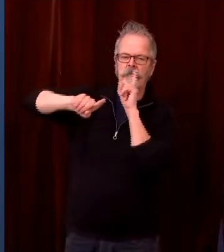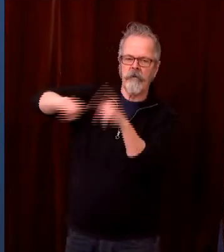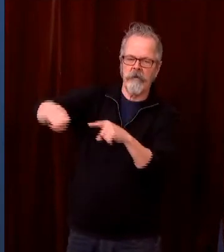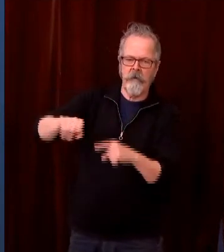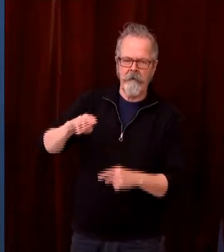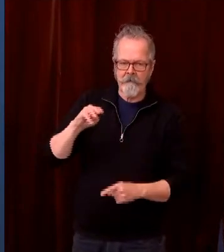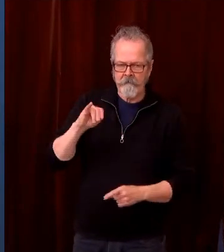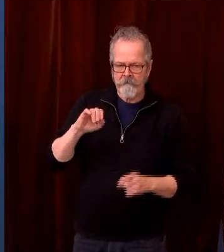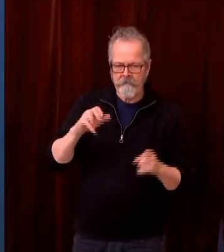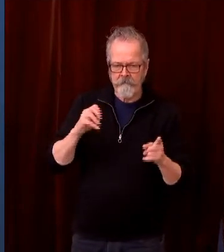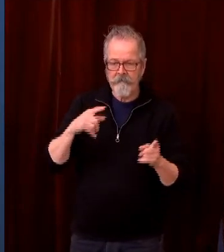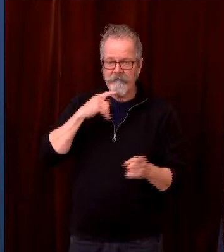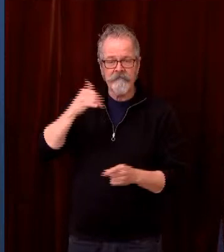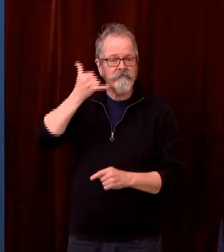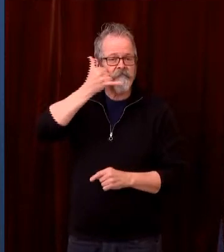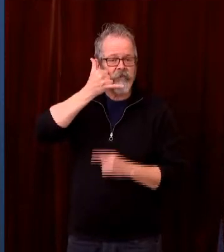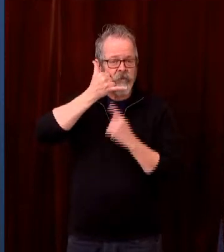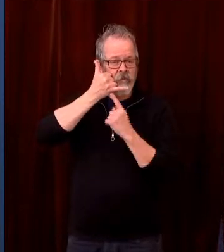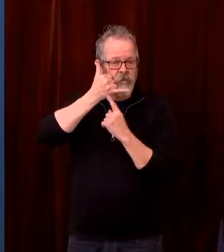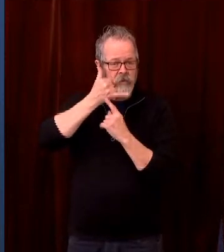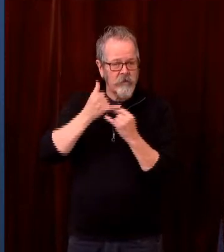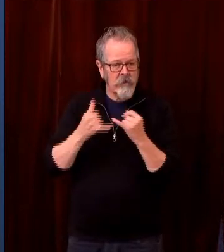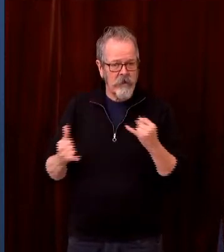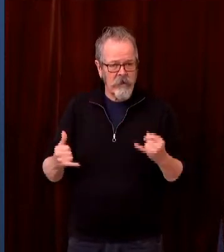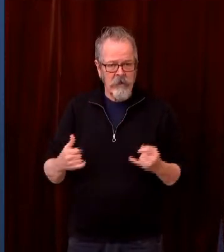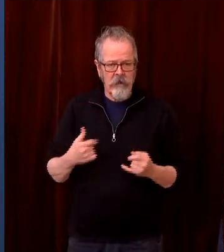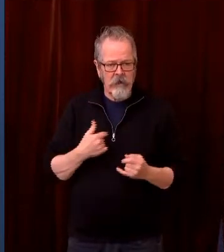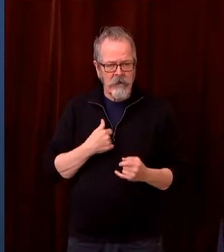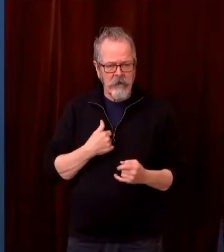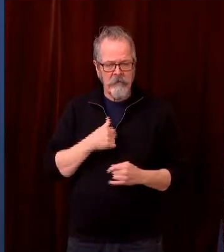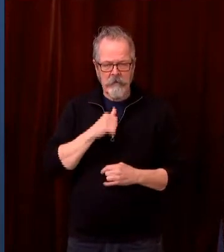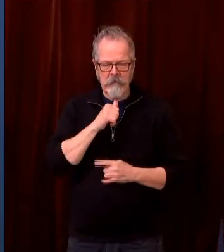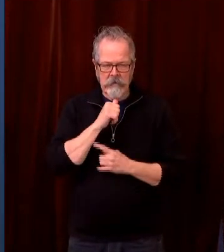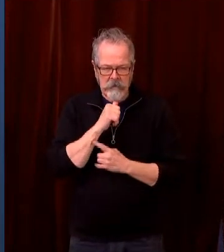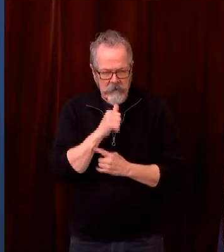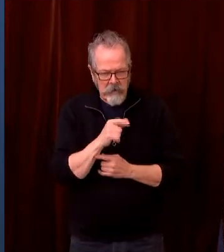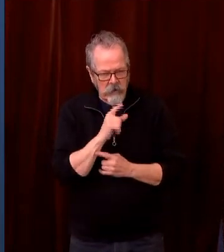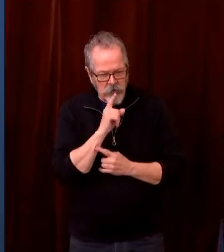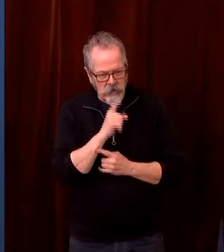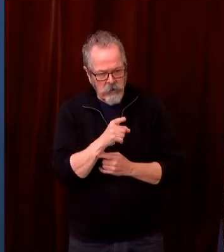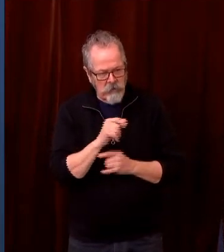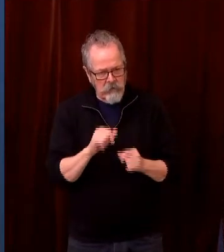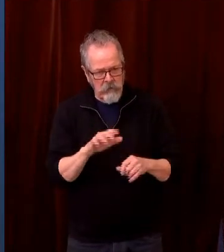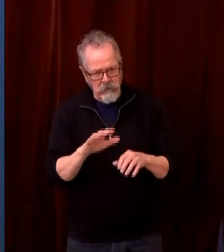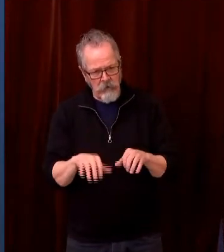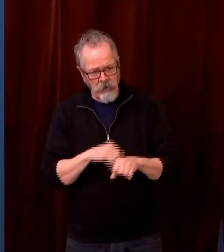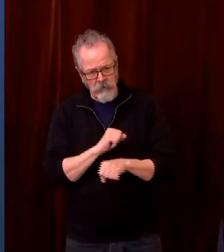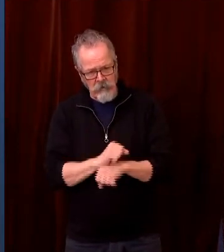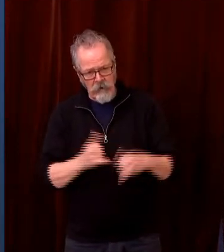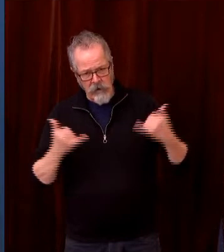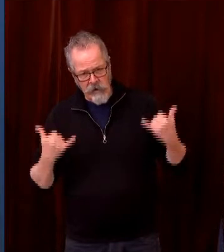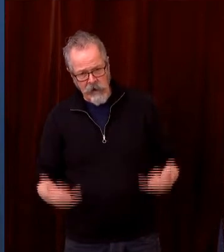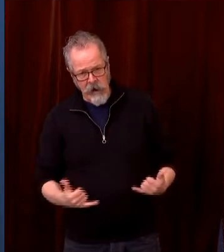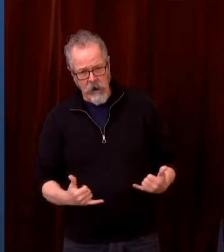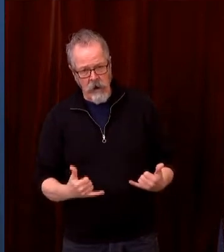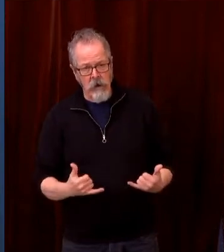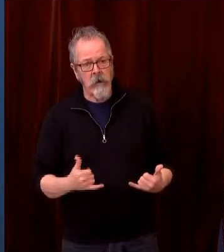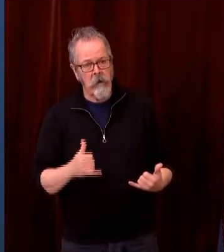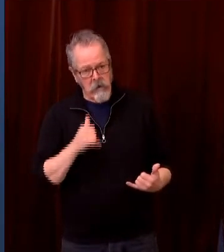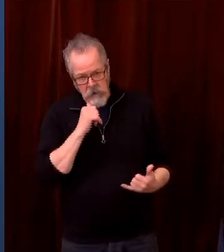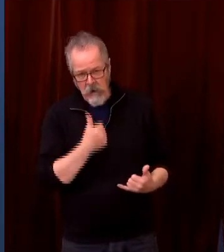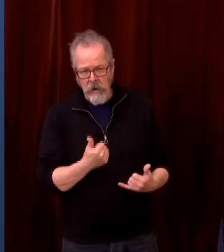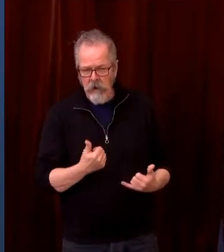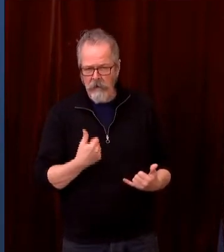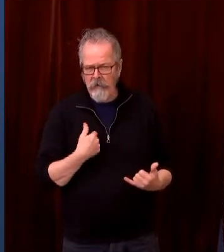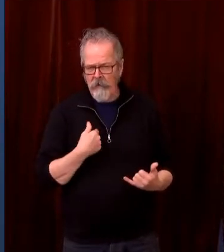that set up as quick as possible, but I want to make sure you have the accurate information, which I don't have at the moment. So we will find out if that's set up today.